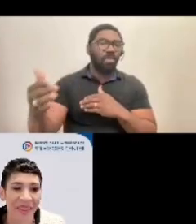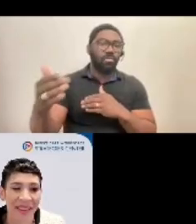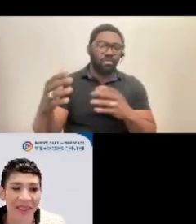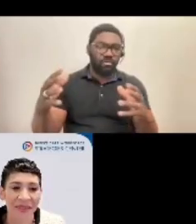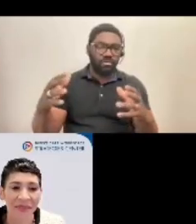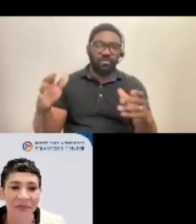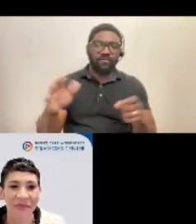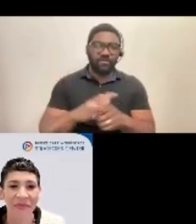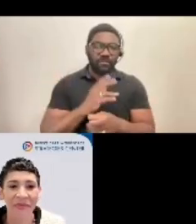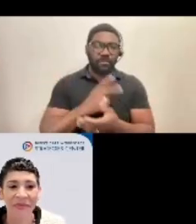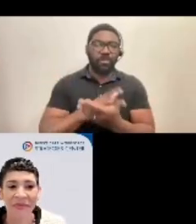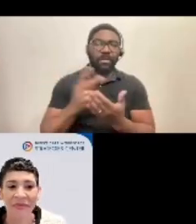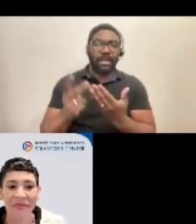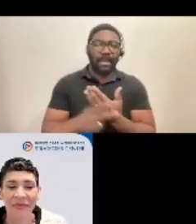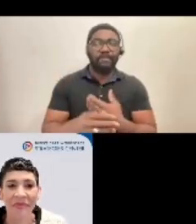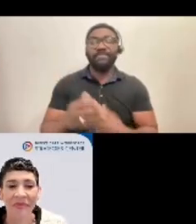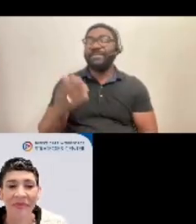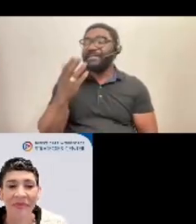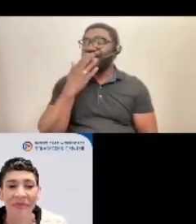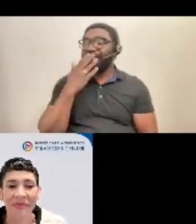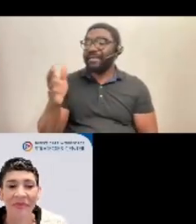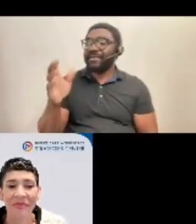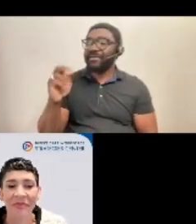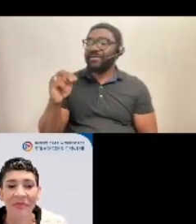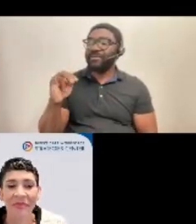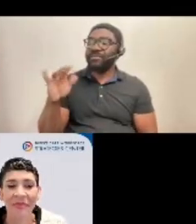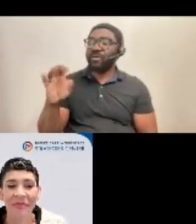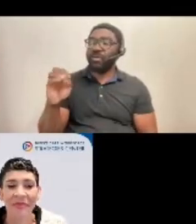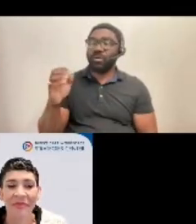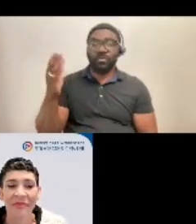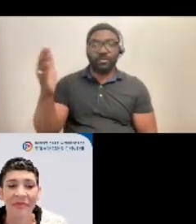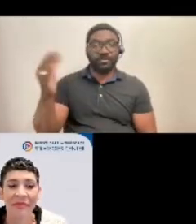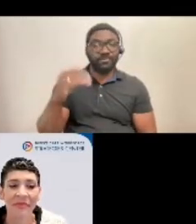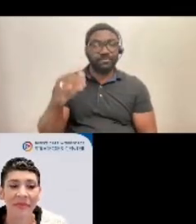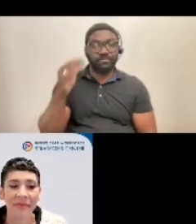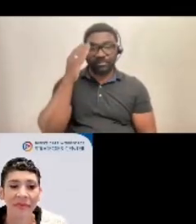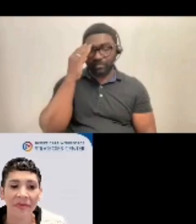Nicole. Appreciate that. Okay, we can move on to the next slide.